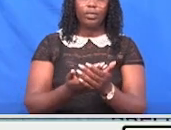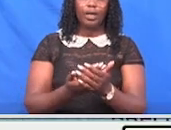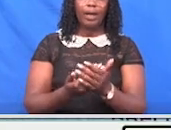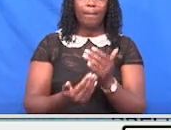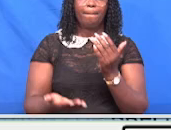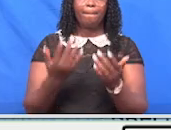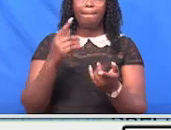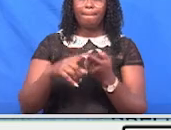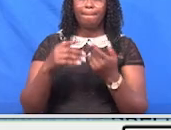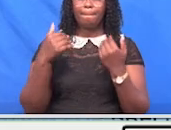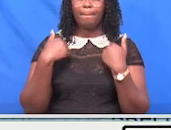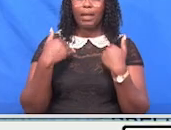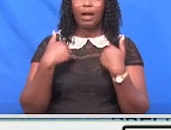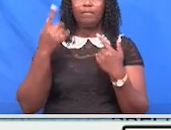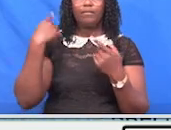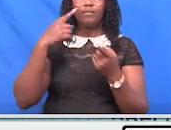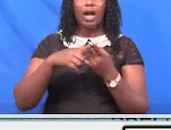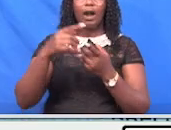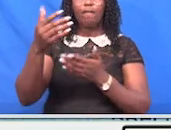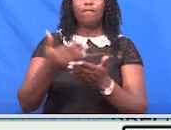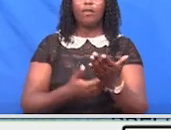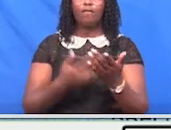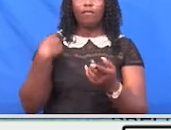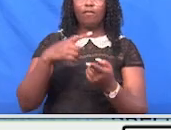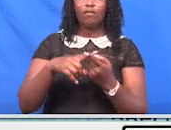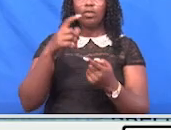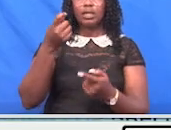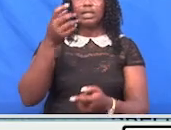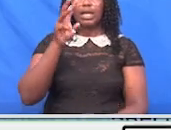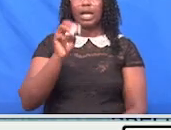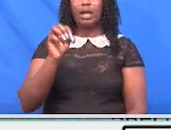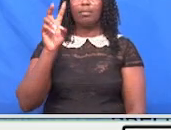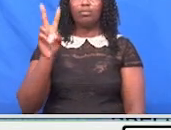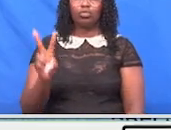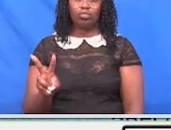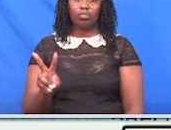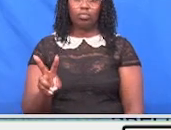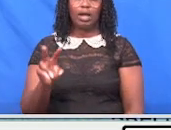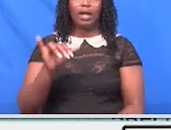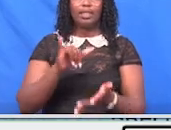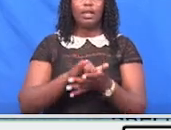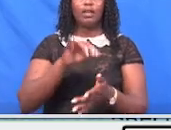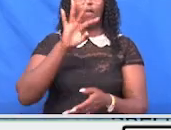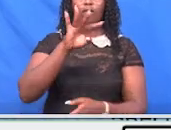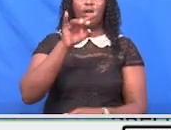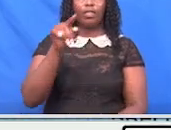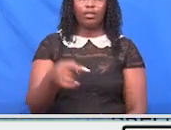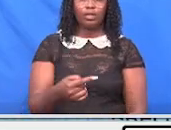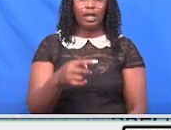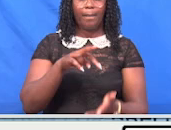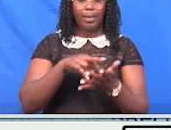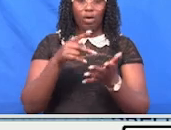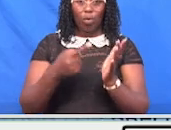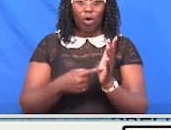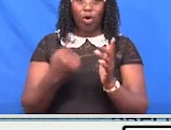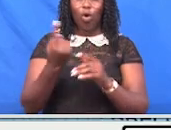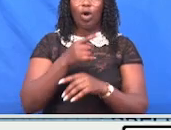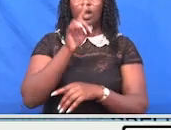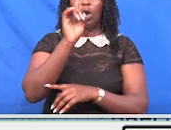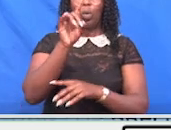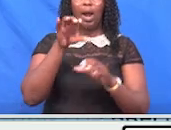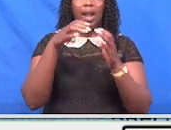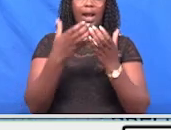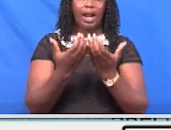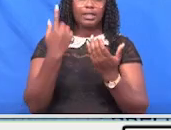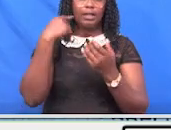form called Form TM2. So that one is 4,000. So we're assuming we're doing one class for Nyaringita, right, for the